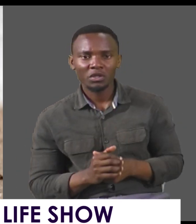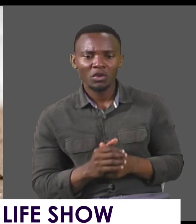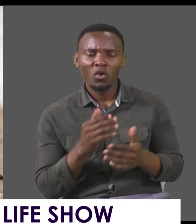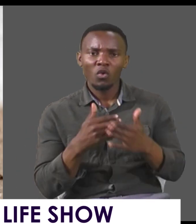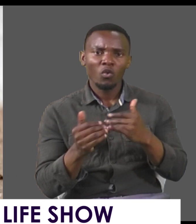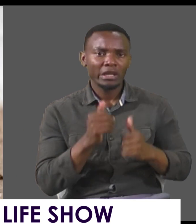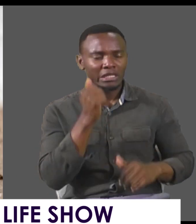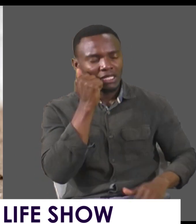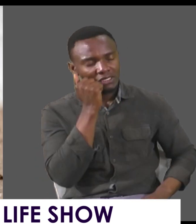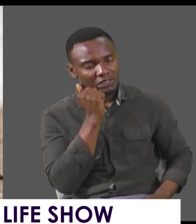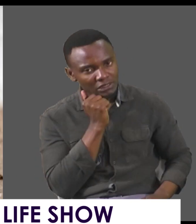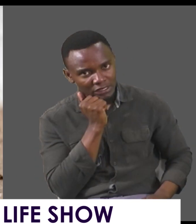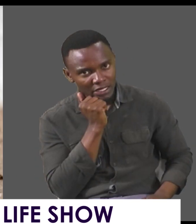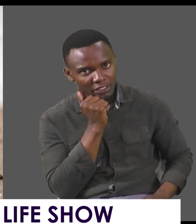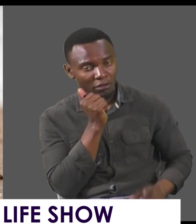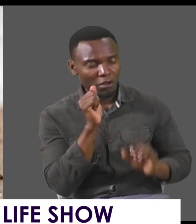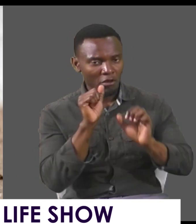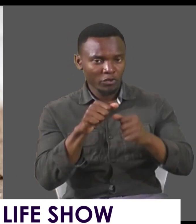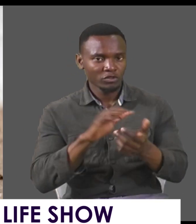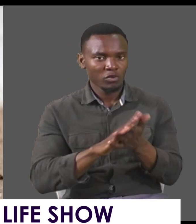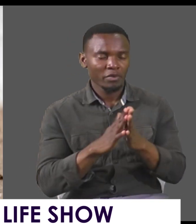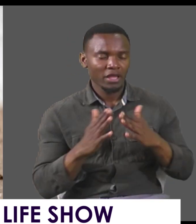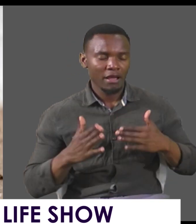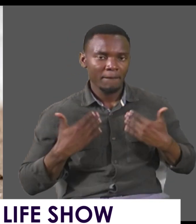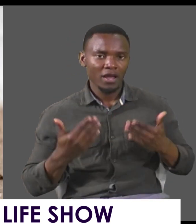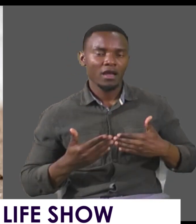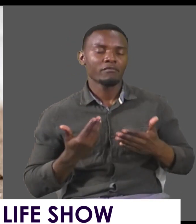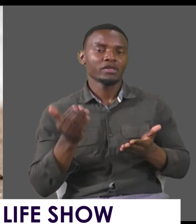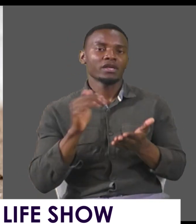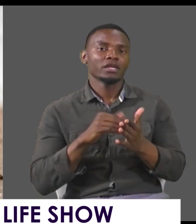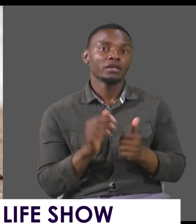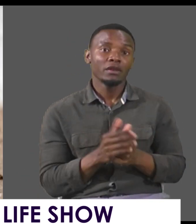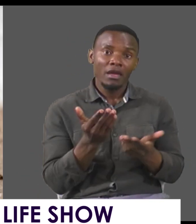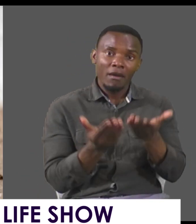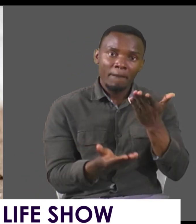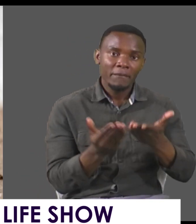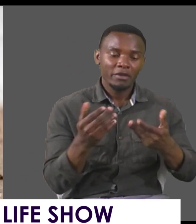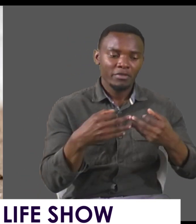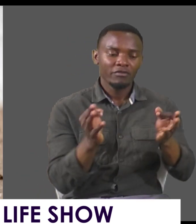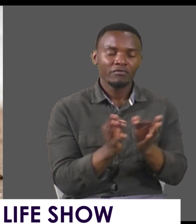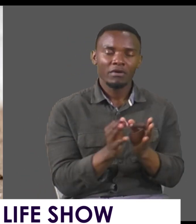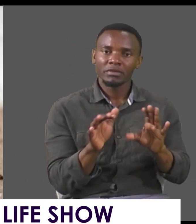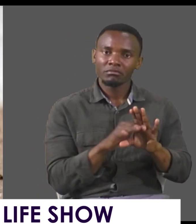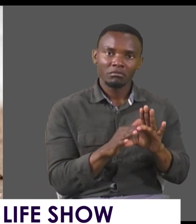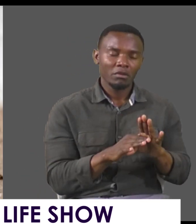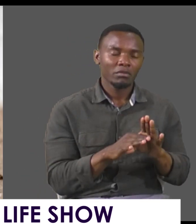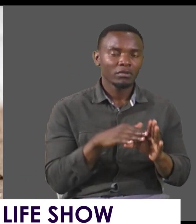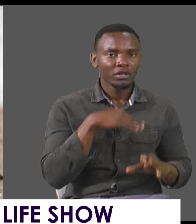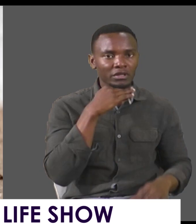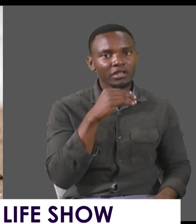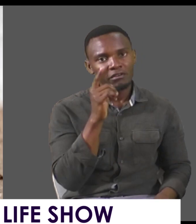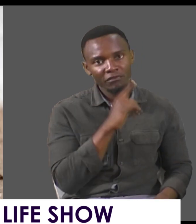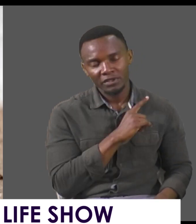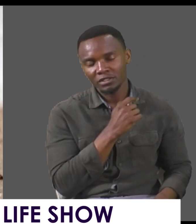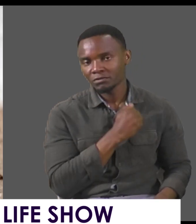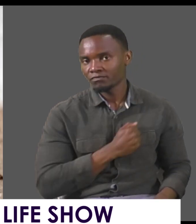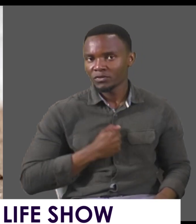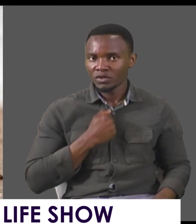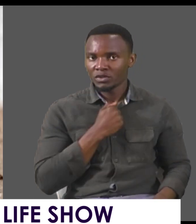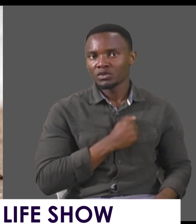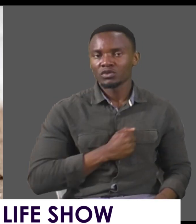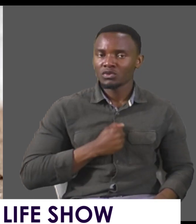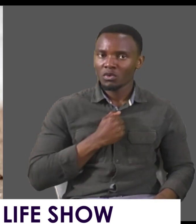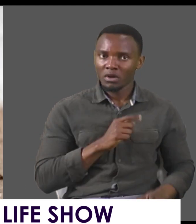sorrow is. You may have lost a loved one. Sorry. But come